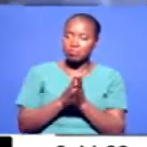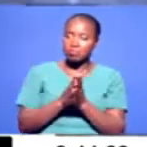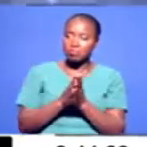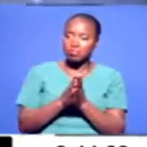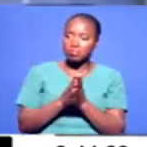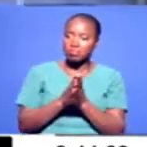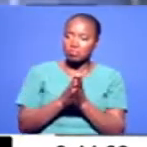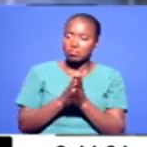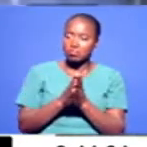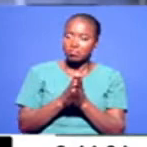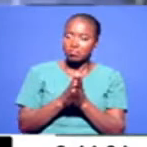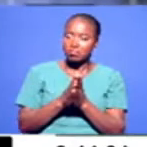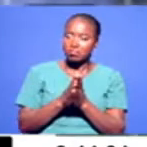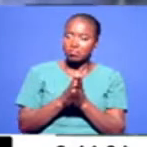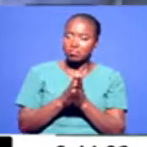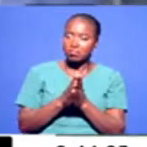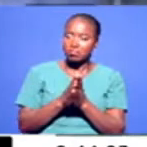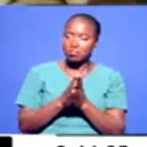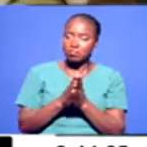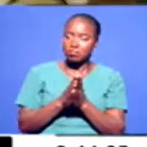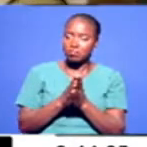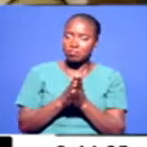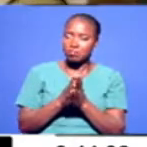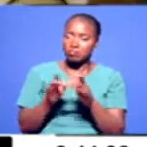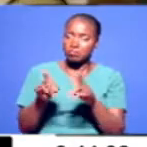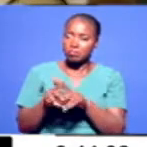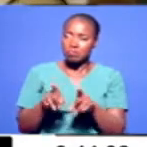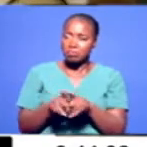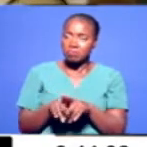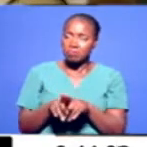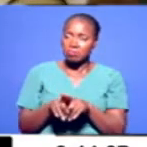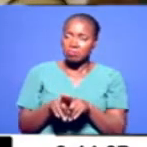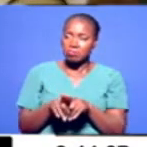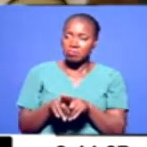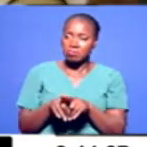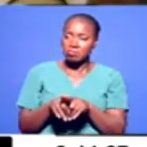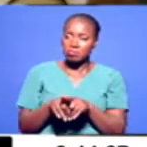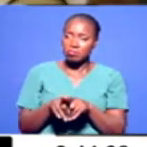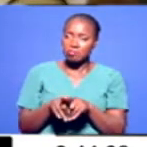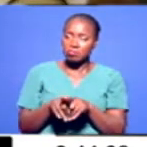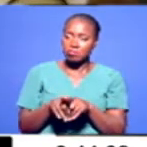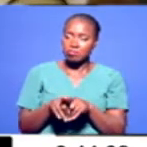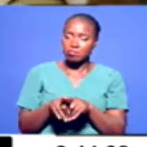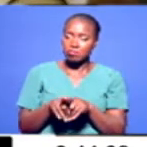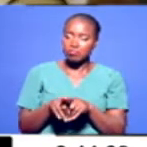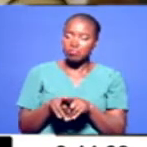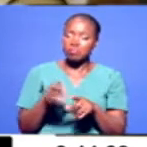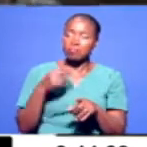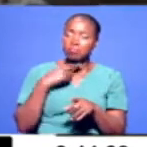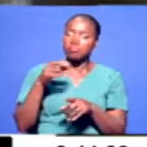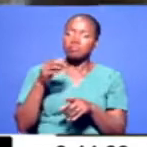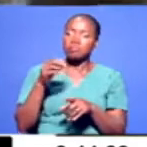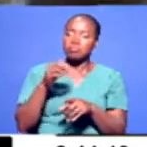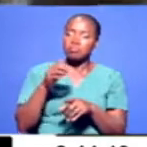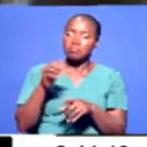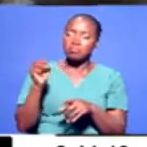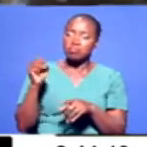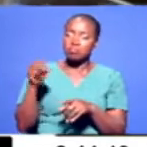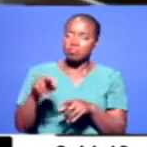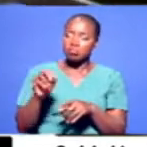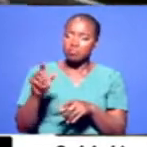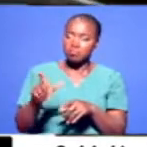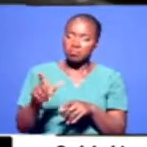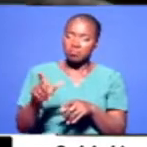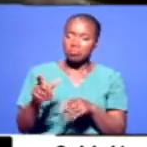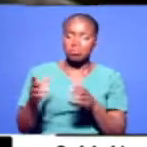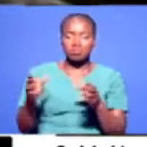one. And also, there was for Sauti Sol, there was Fancy Fingers. Other than